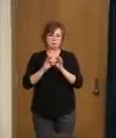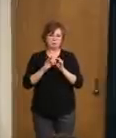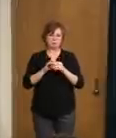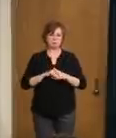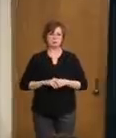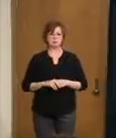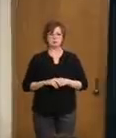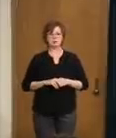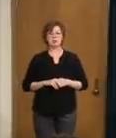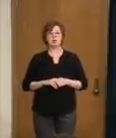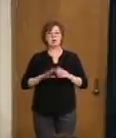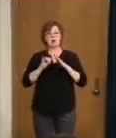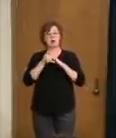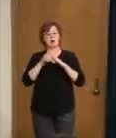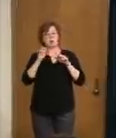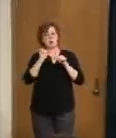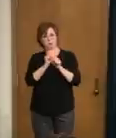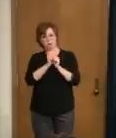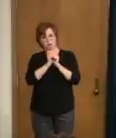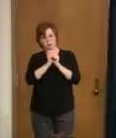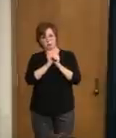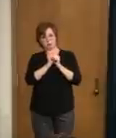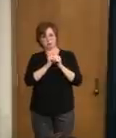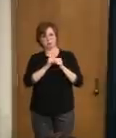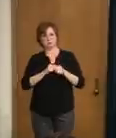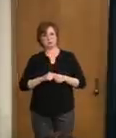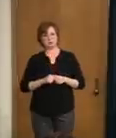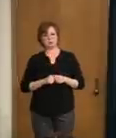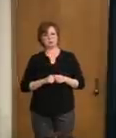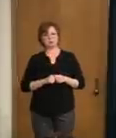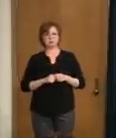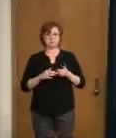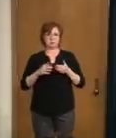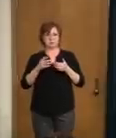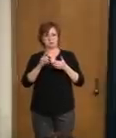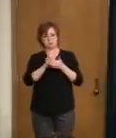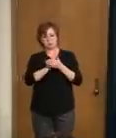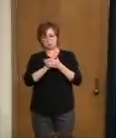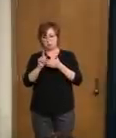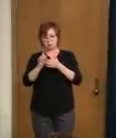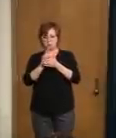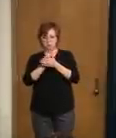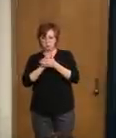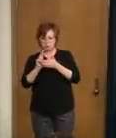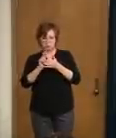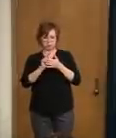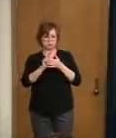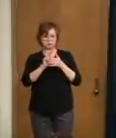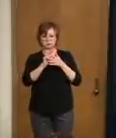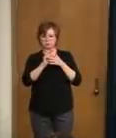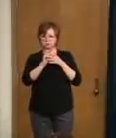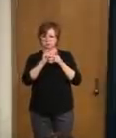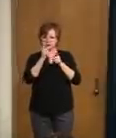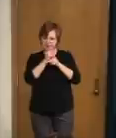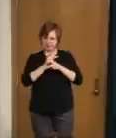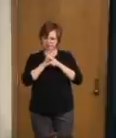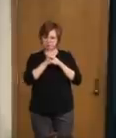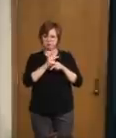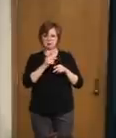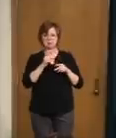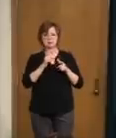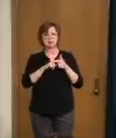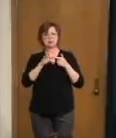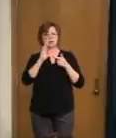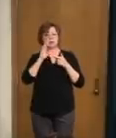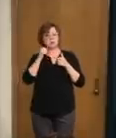case numbers down within 1 to 2 weeks. But hospitalization, ICU admissions can be anywhere from 3 to 4 weeks or